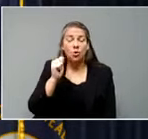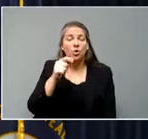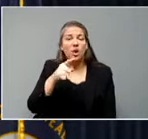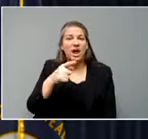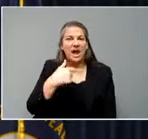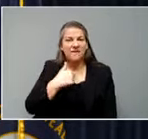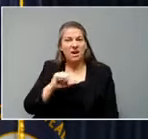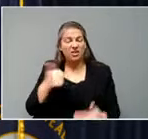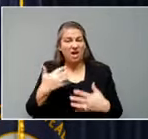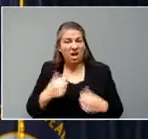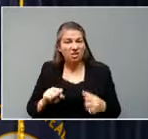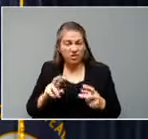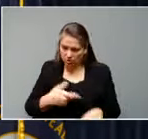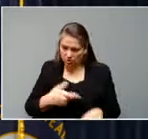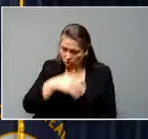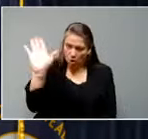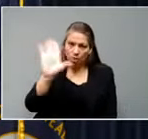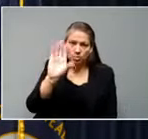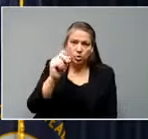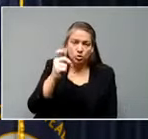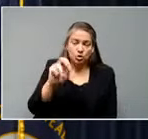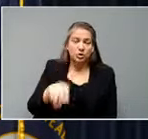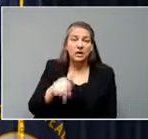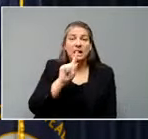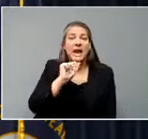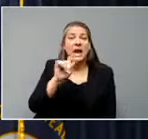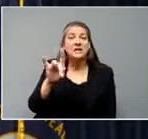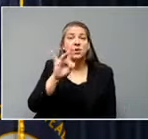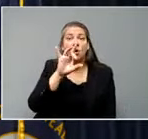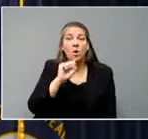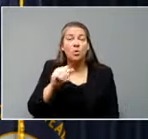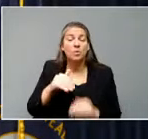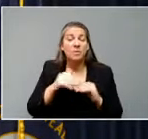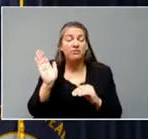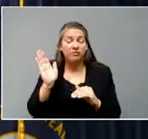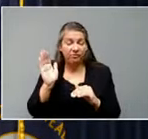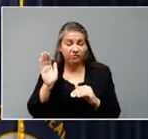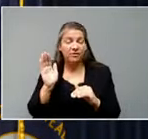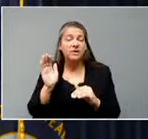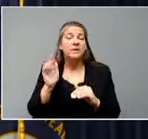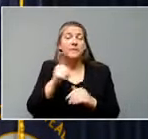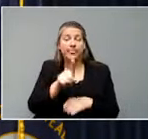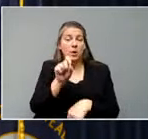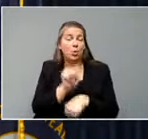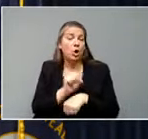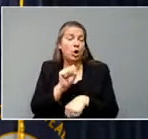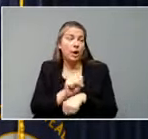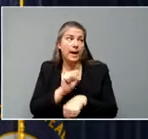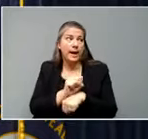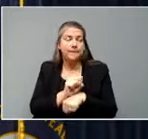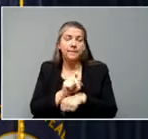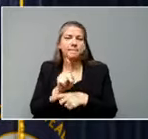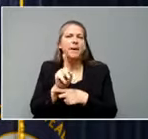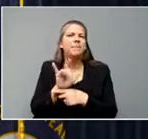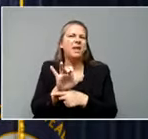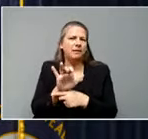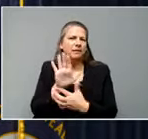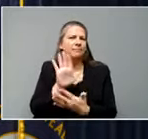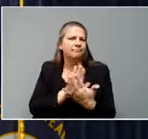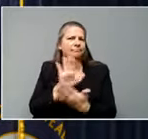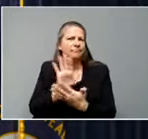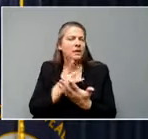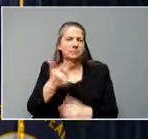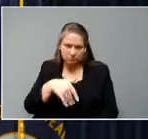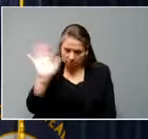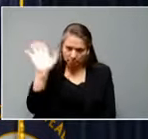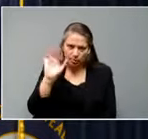conditions, go get a booster. If you're 18 years or older and work in a public-facing setting, go get a booster.